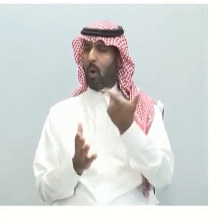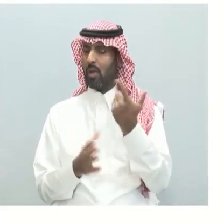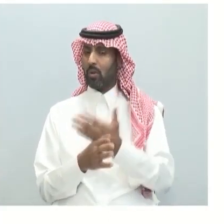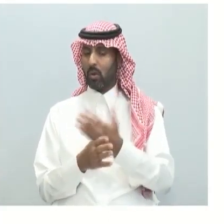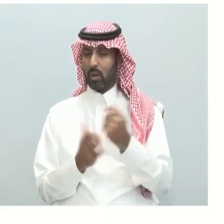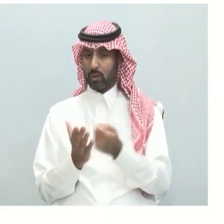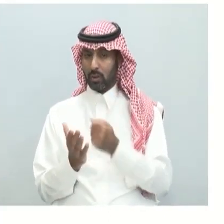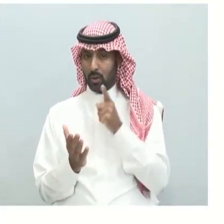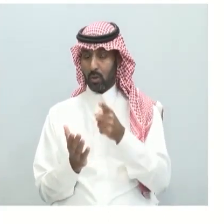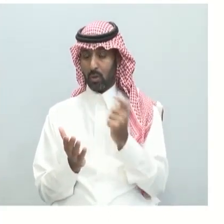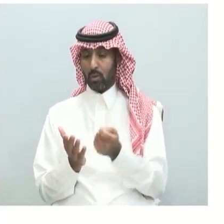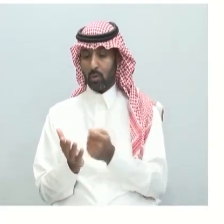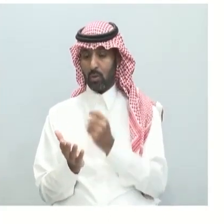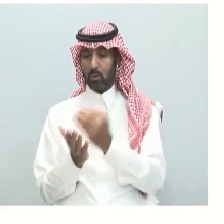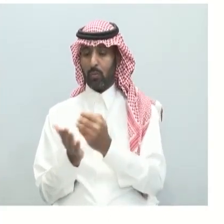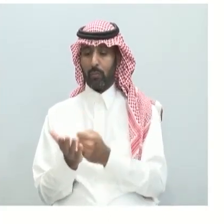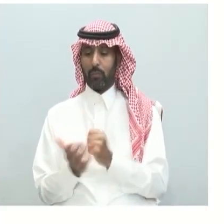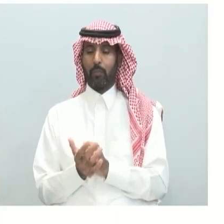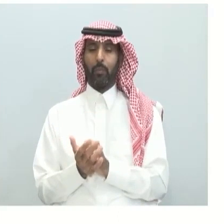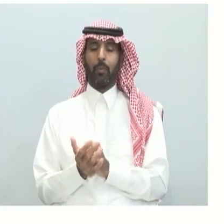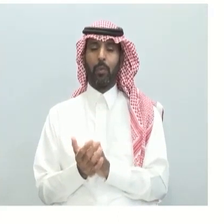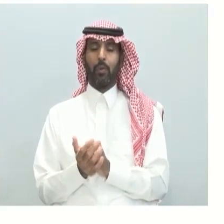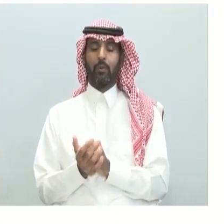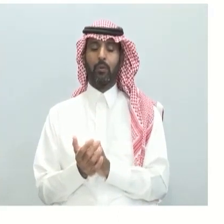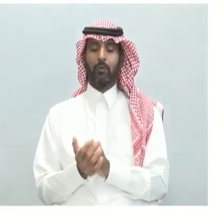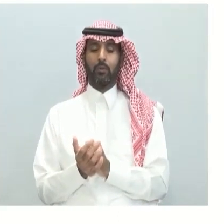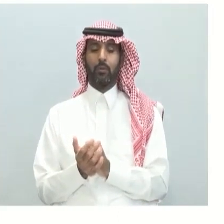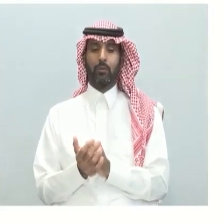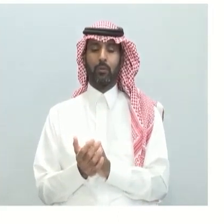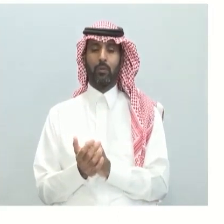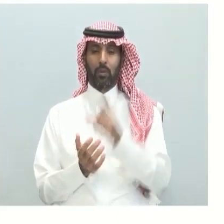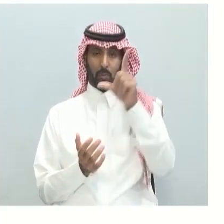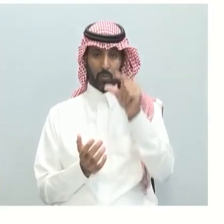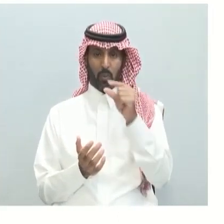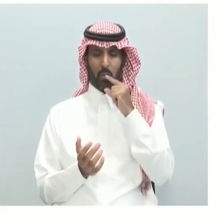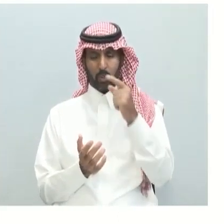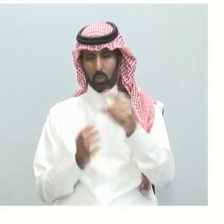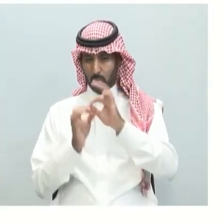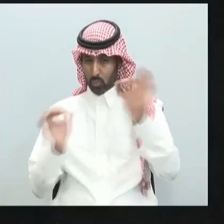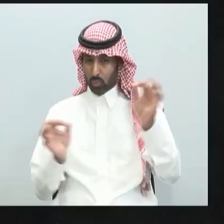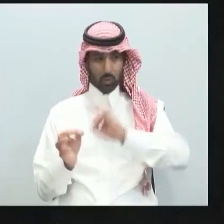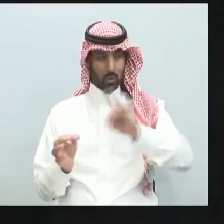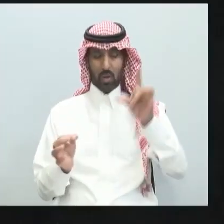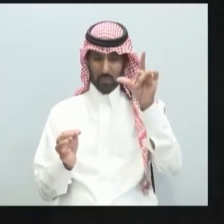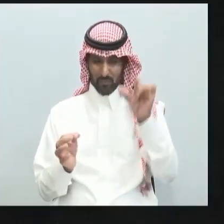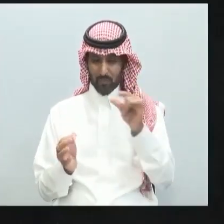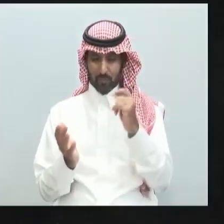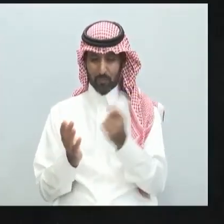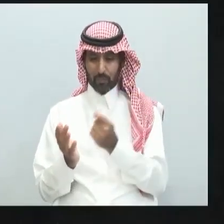writing? And give a brief overview of the situation. A brief. Don't take too long. Just a